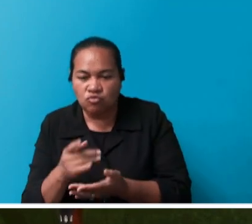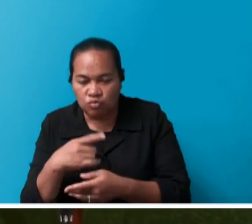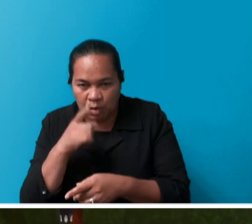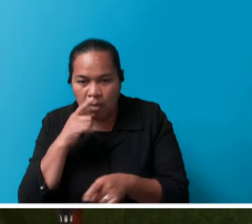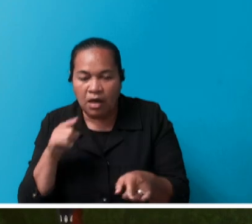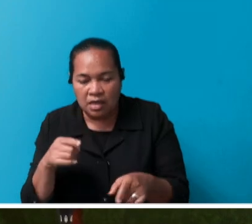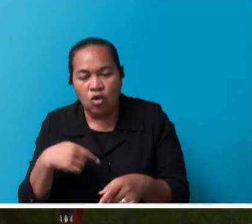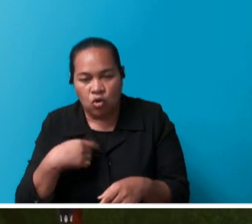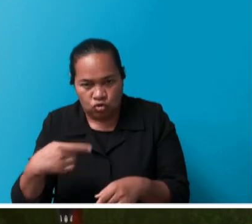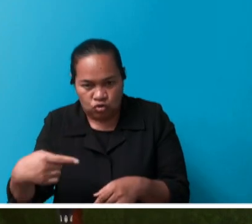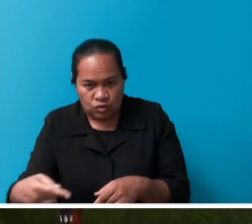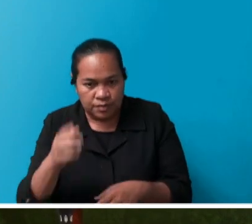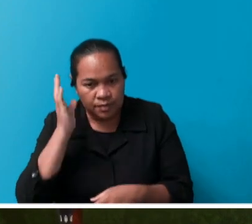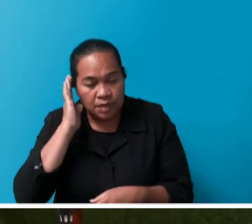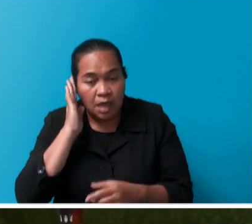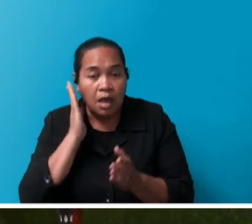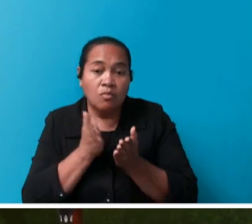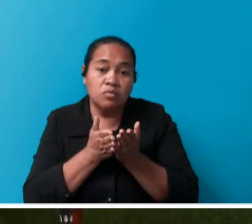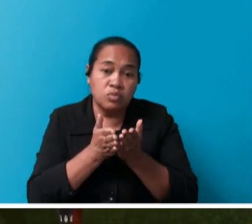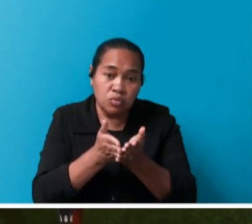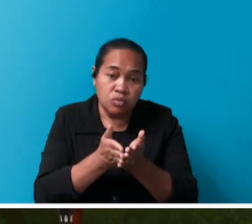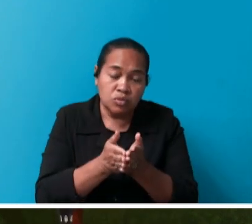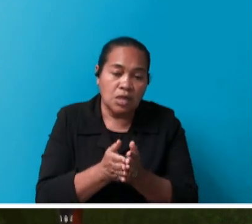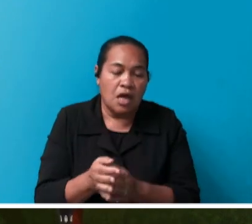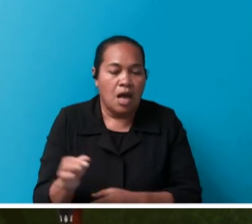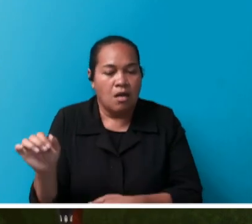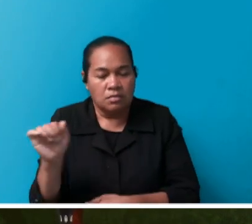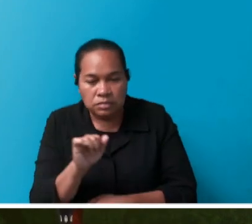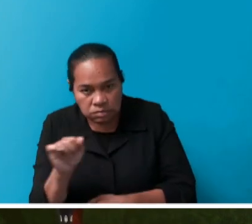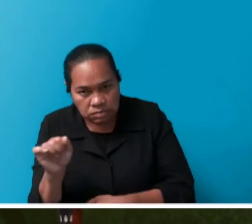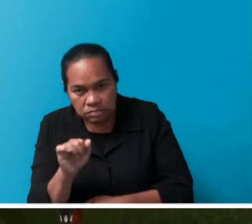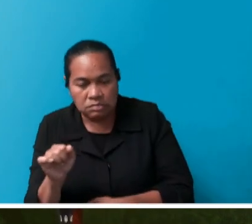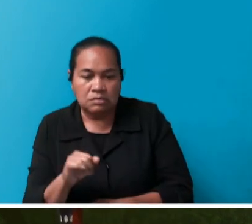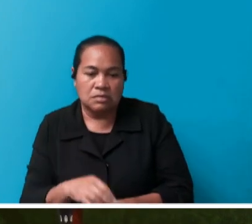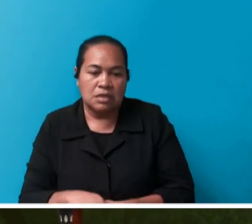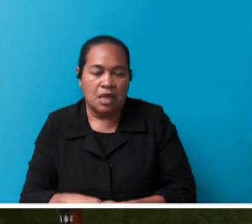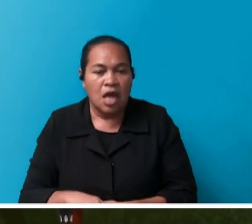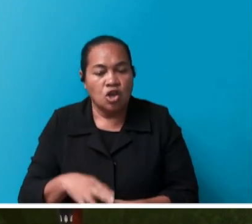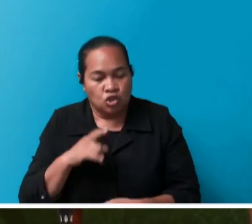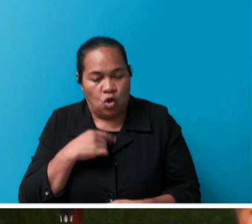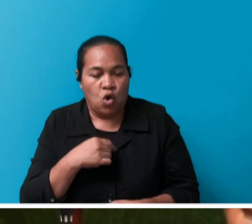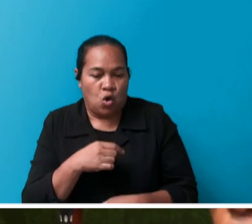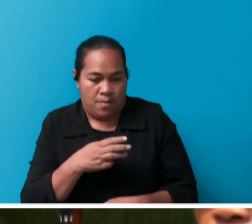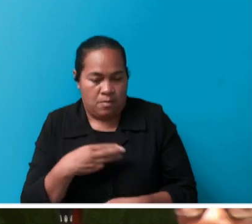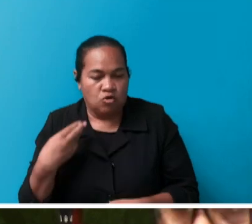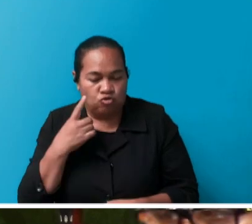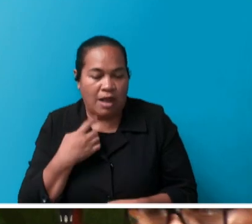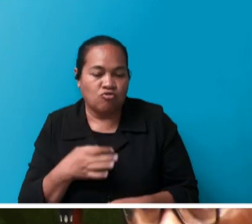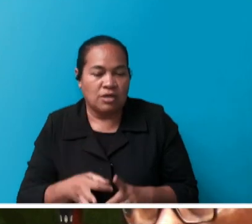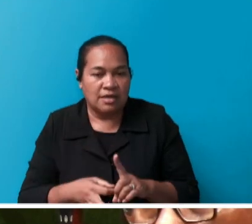Now, with the fleet and medical boats and vehicles, Honorable Speaker, the ministry is also committed in upgrading and improving the